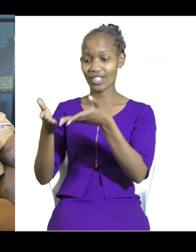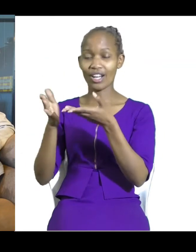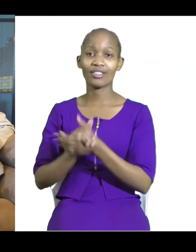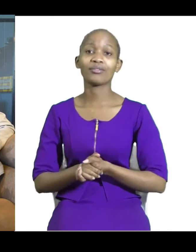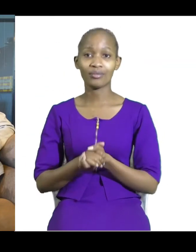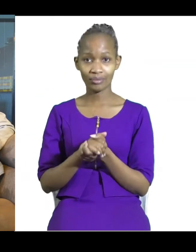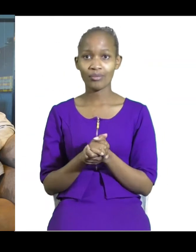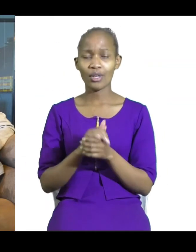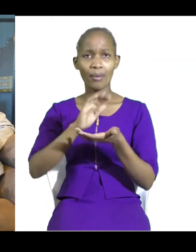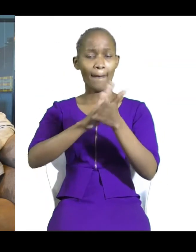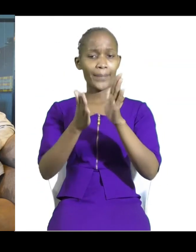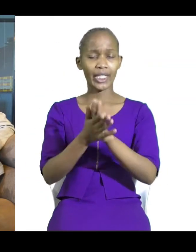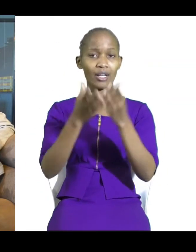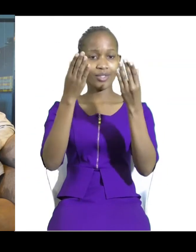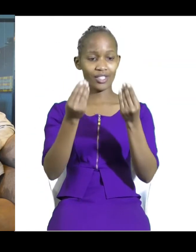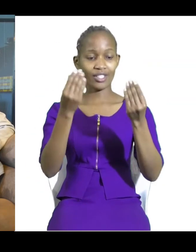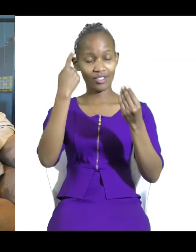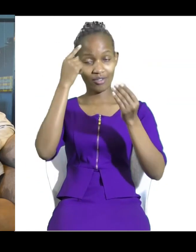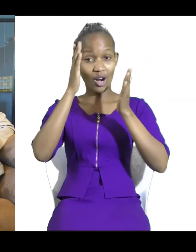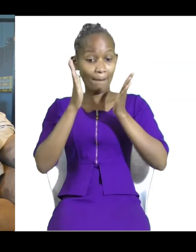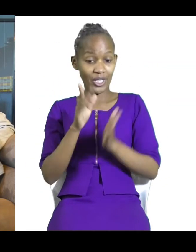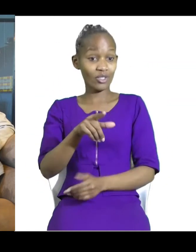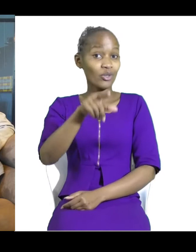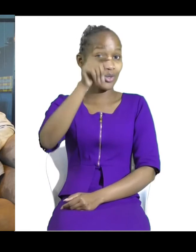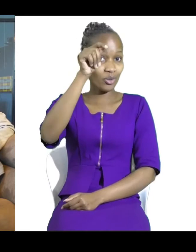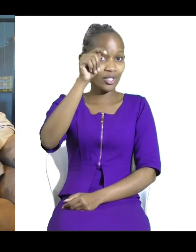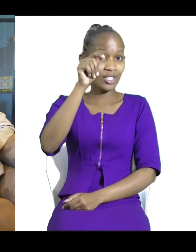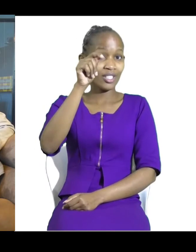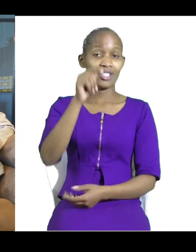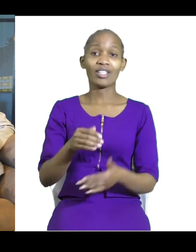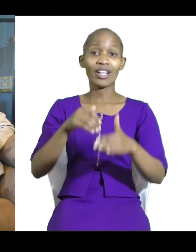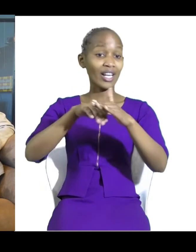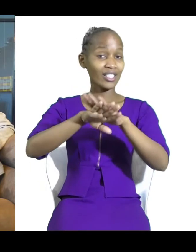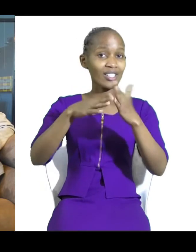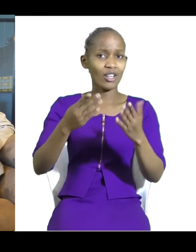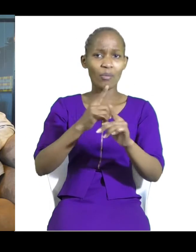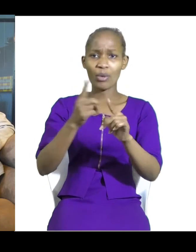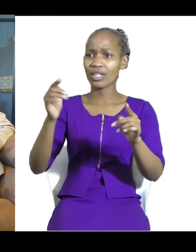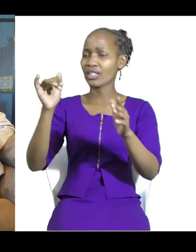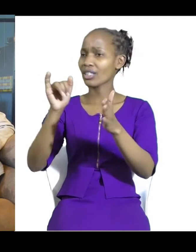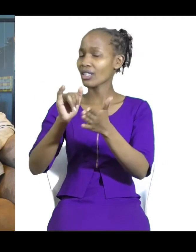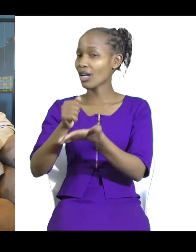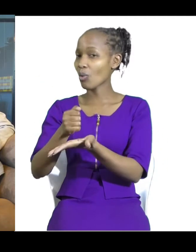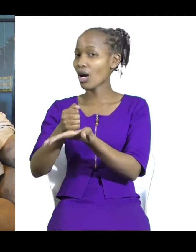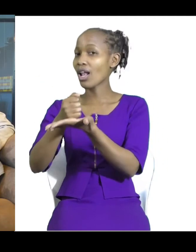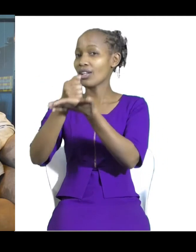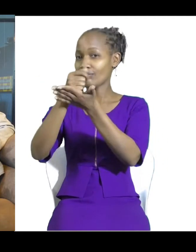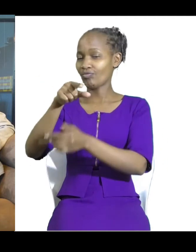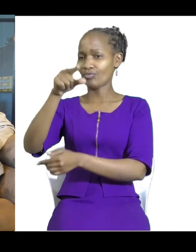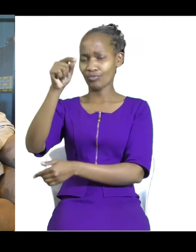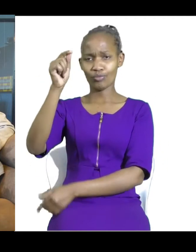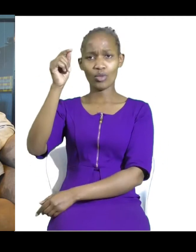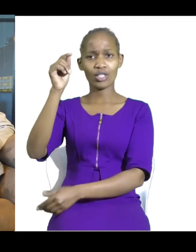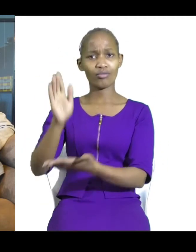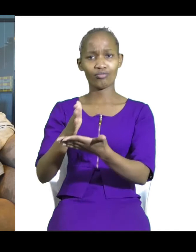subtitles, yes, the subtitles, so that it becomes very easy for someone to choose how they're going to access. But you realize that will help now in